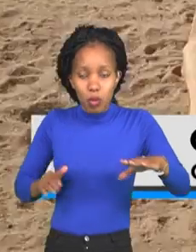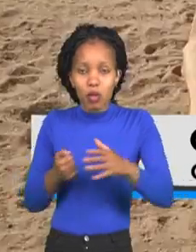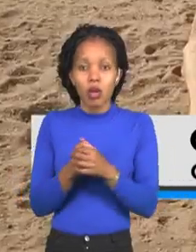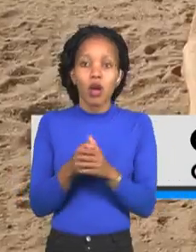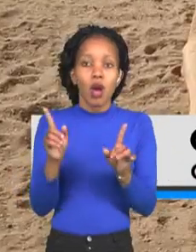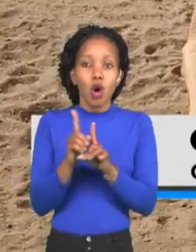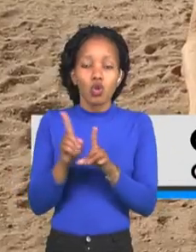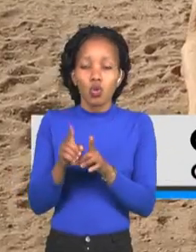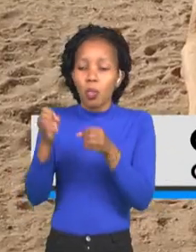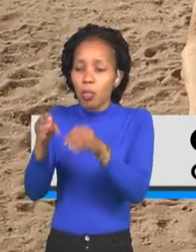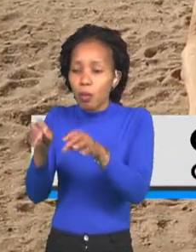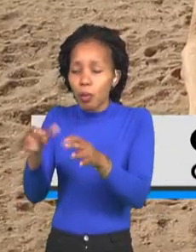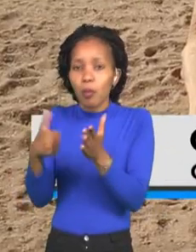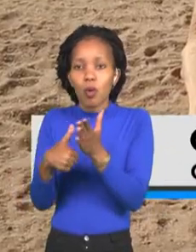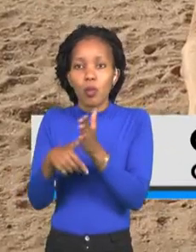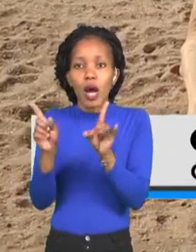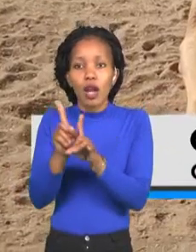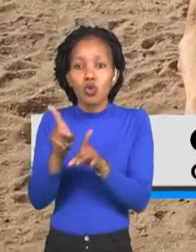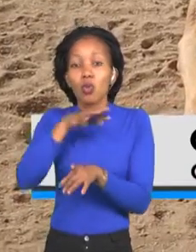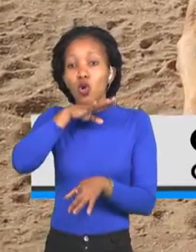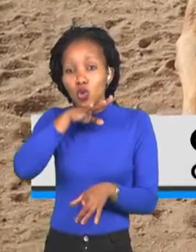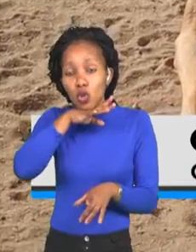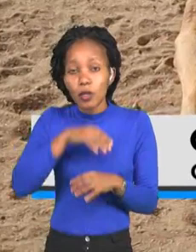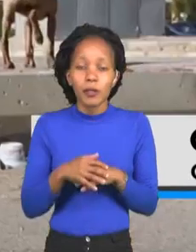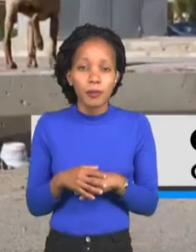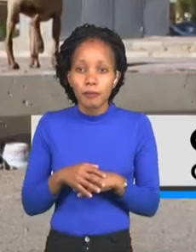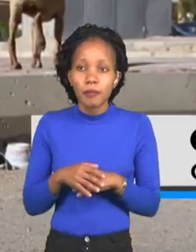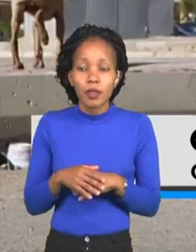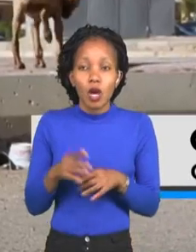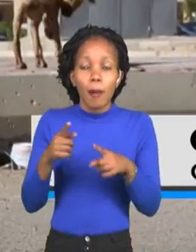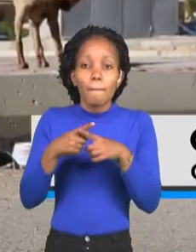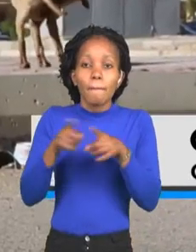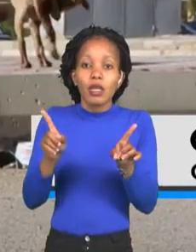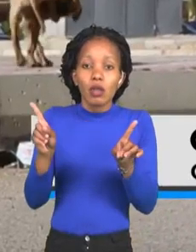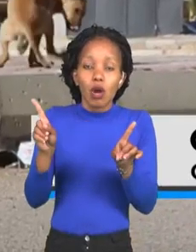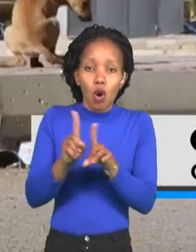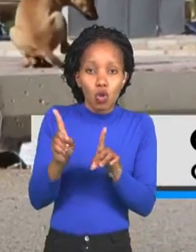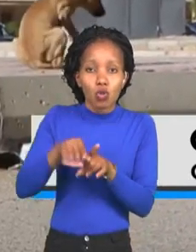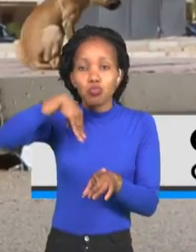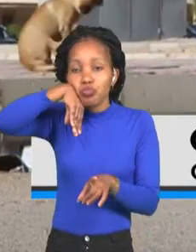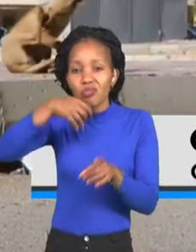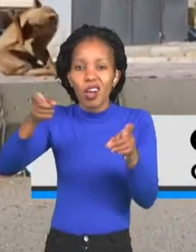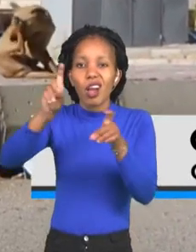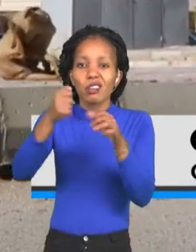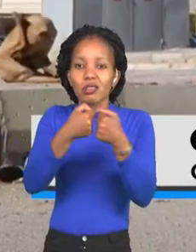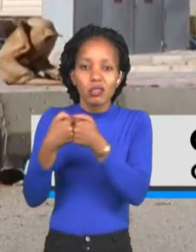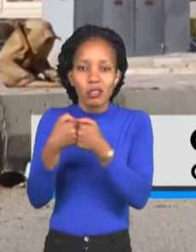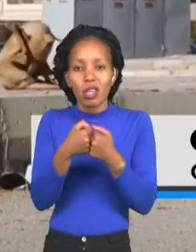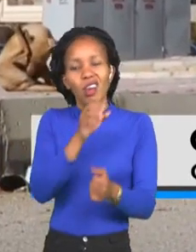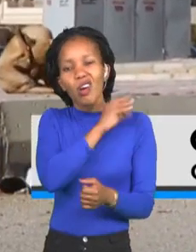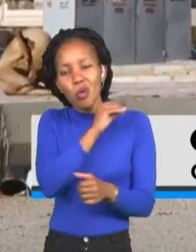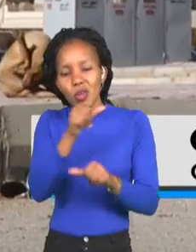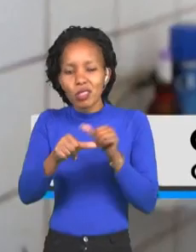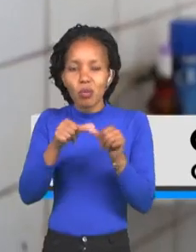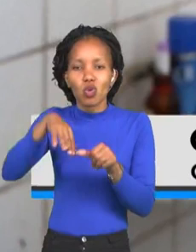widespread waste problems, and rampant pollution. Packs of stray dogs are only adding to the city's challenges. Complaints about